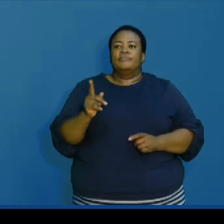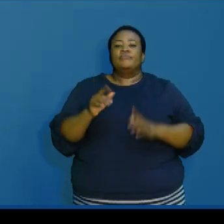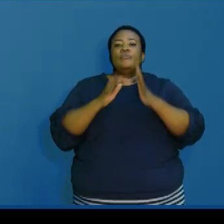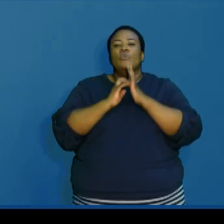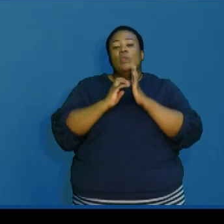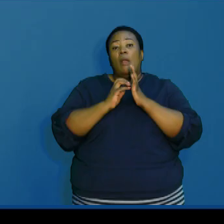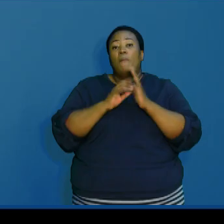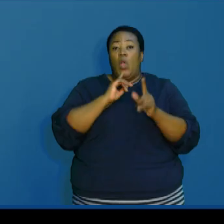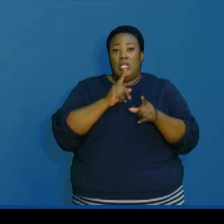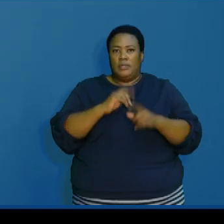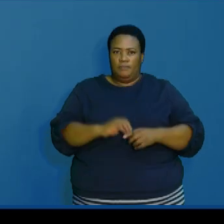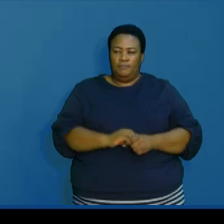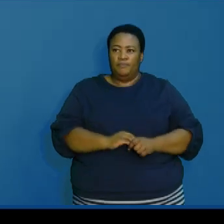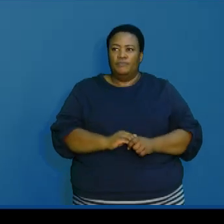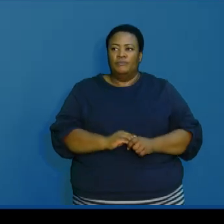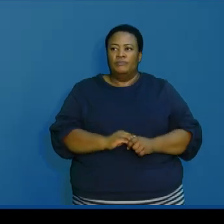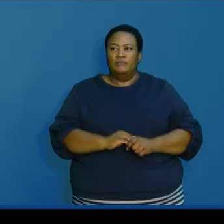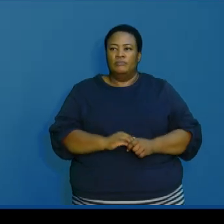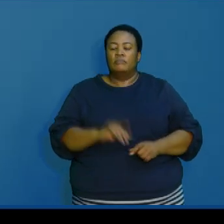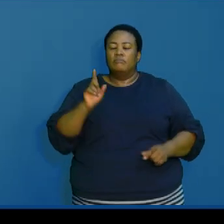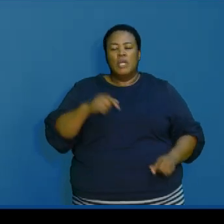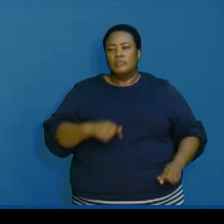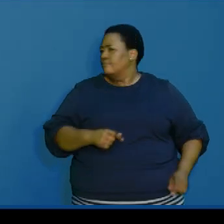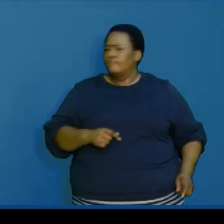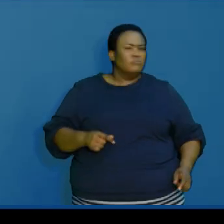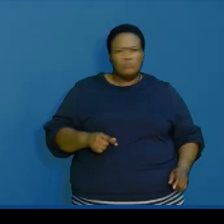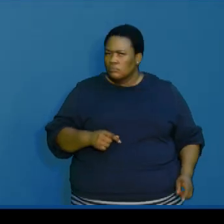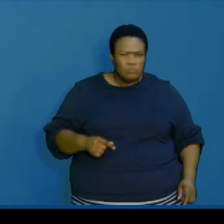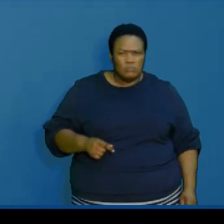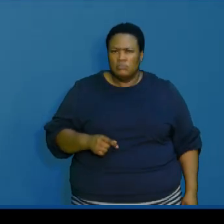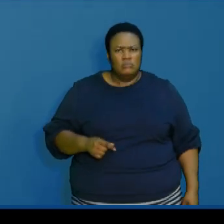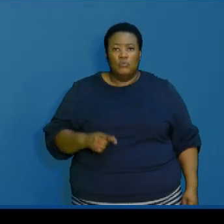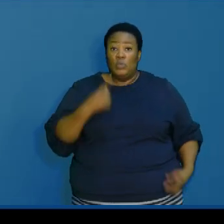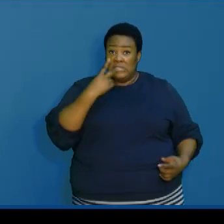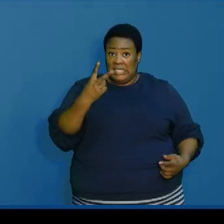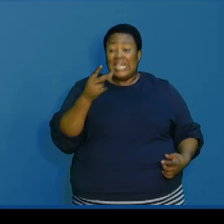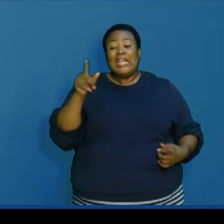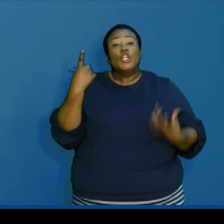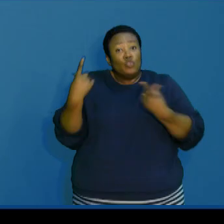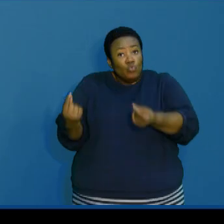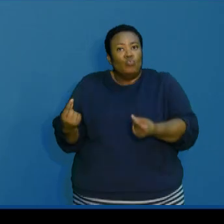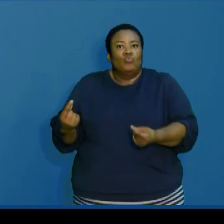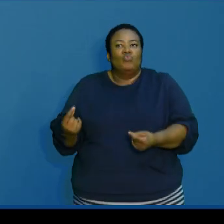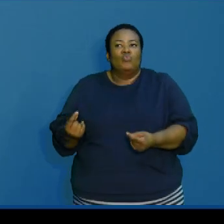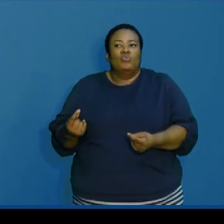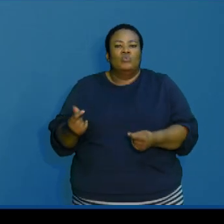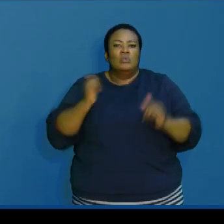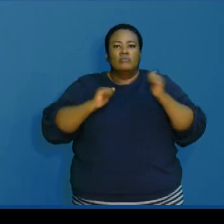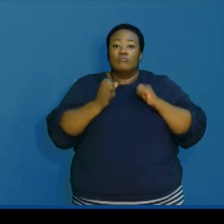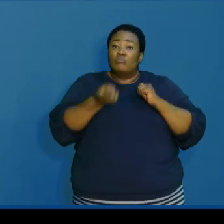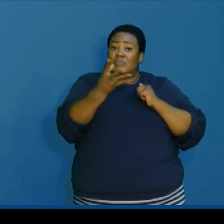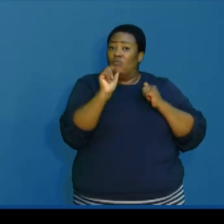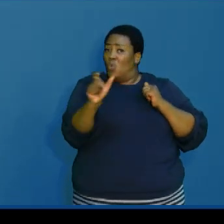response. He should shake his head. Do you see that's doing? You are not giving them